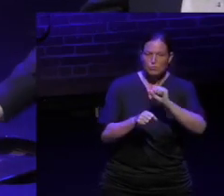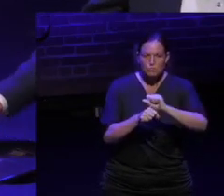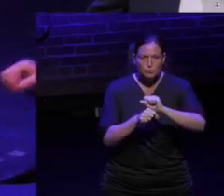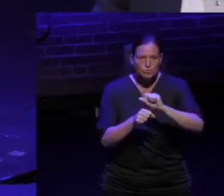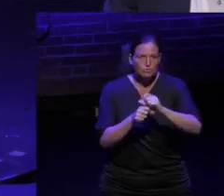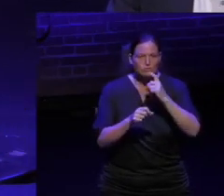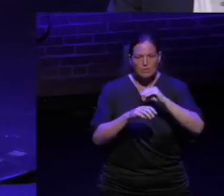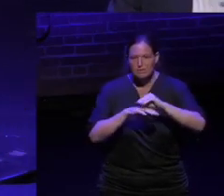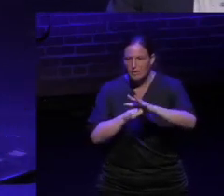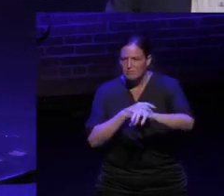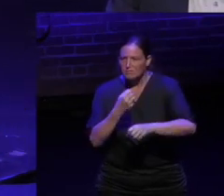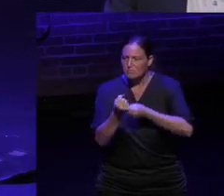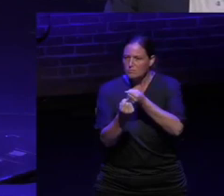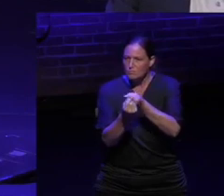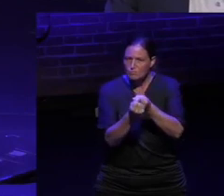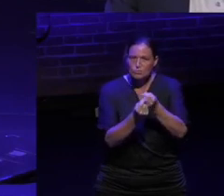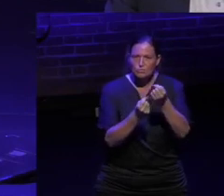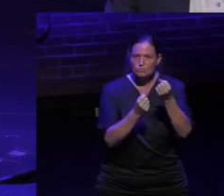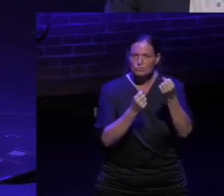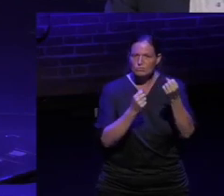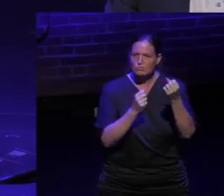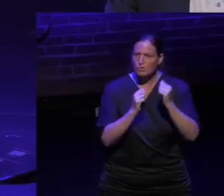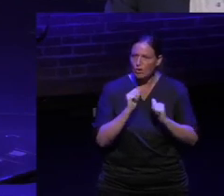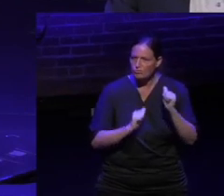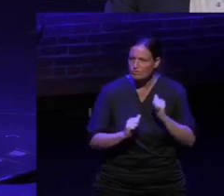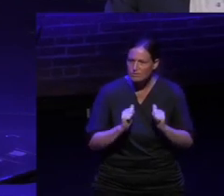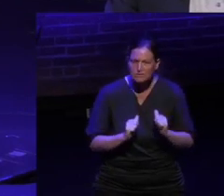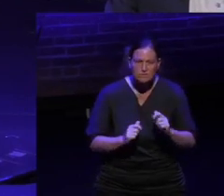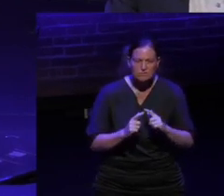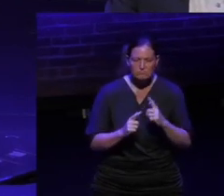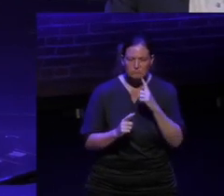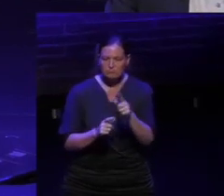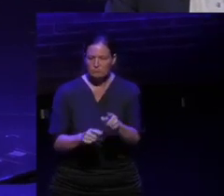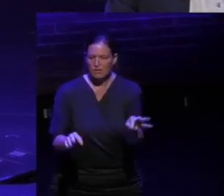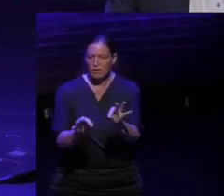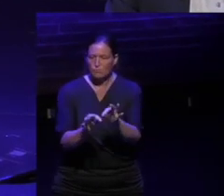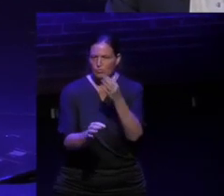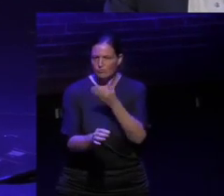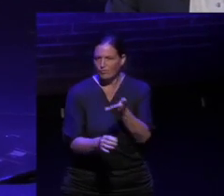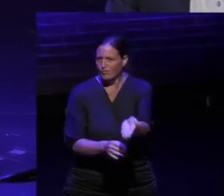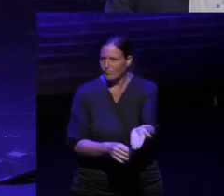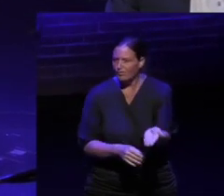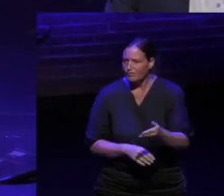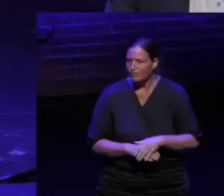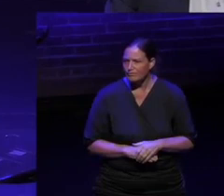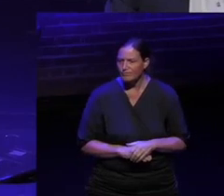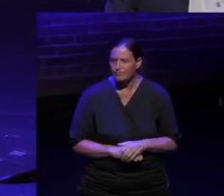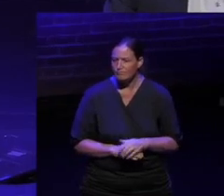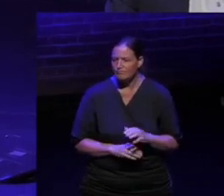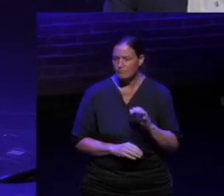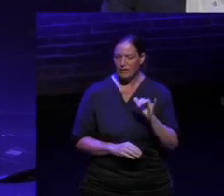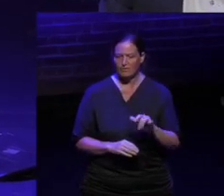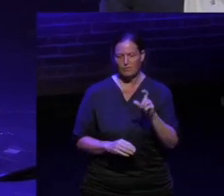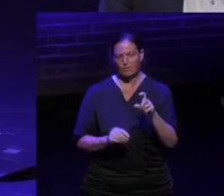as consultants and supporting artists, that they're really front and center and also included. And I think that's the kind of thing that we